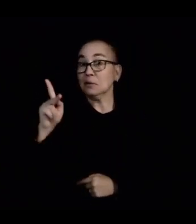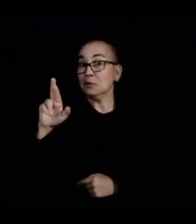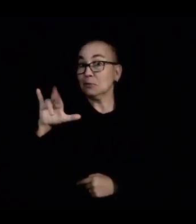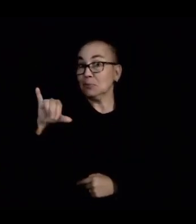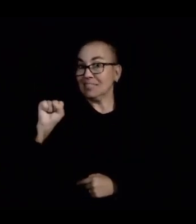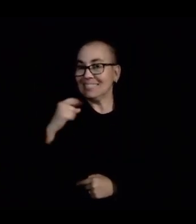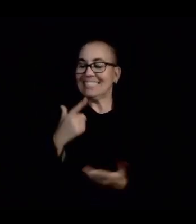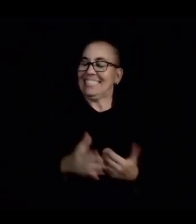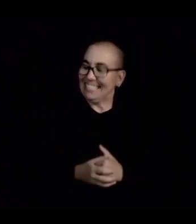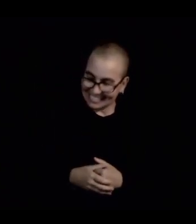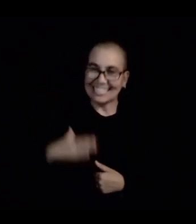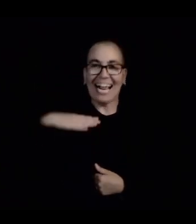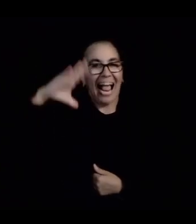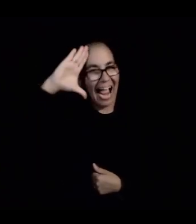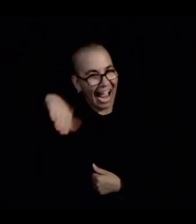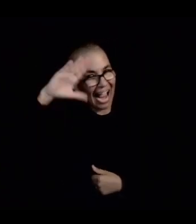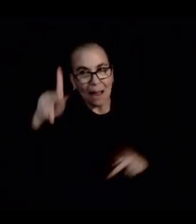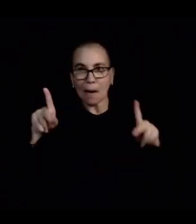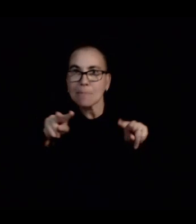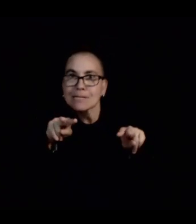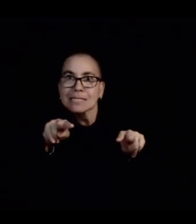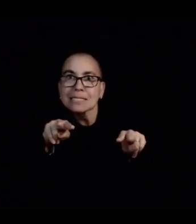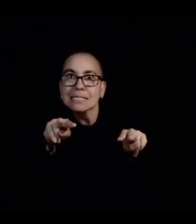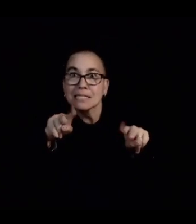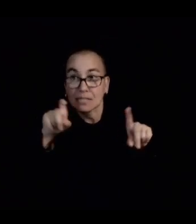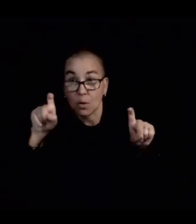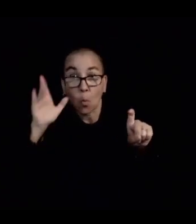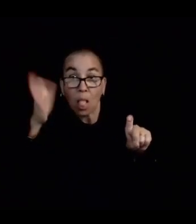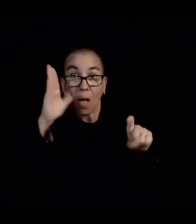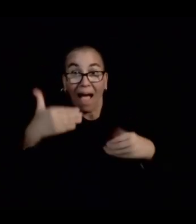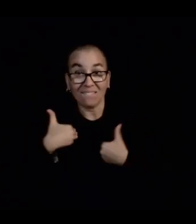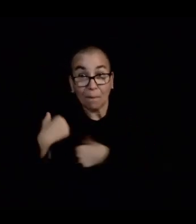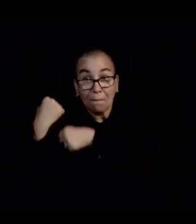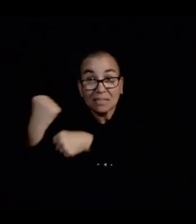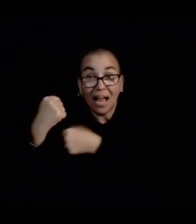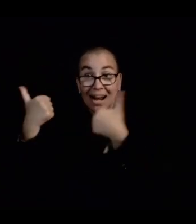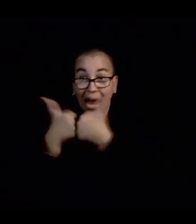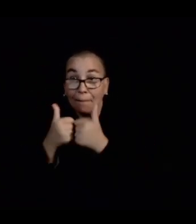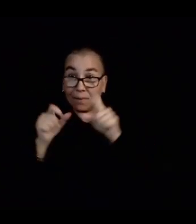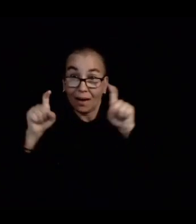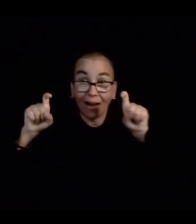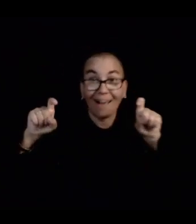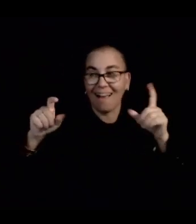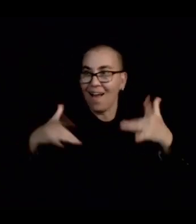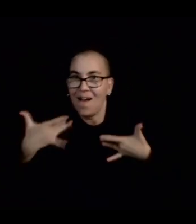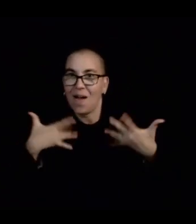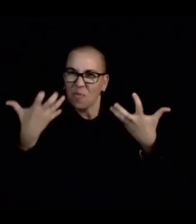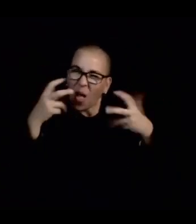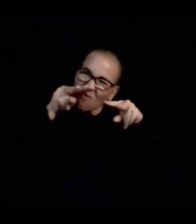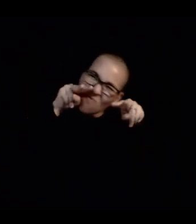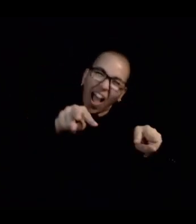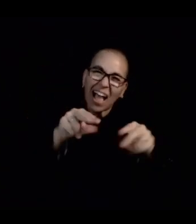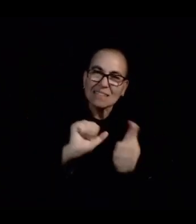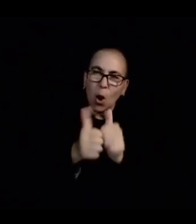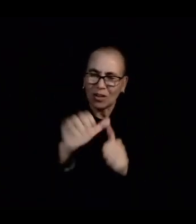for the in-person sports watching. I think we'll have to